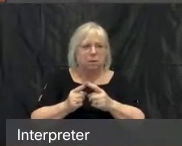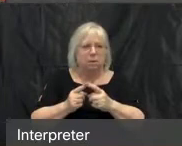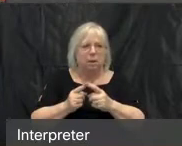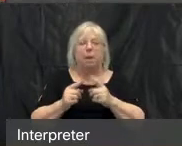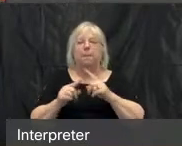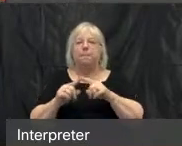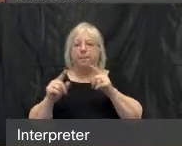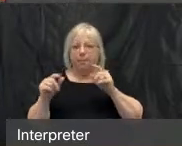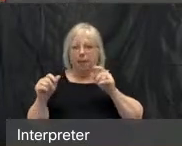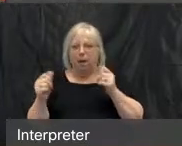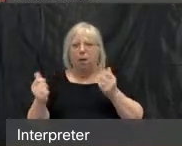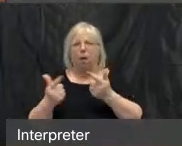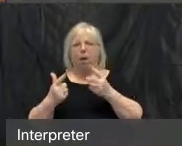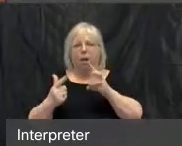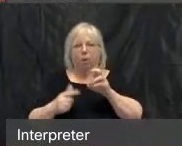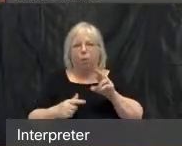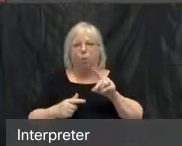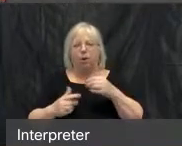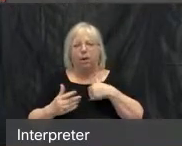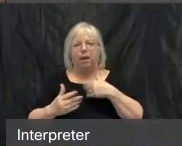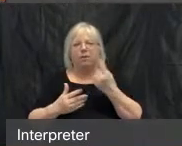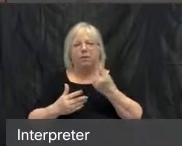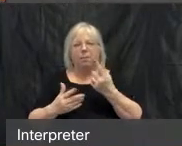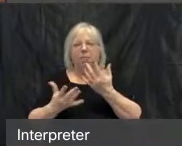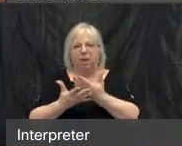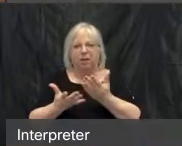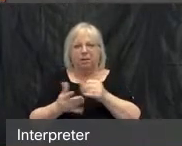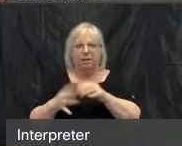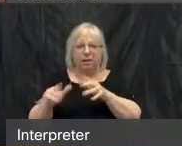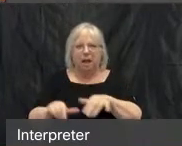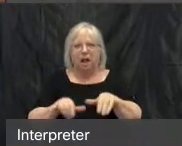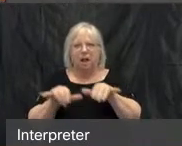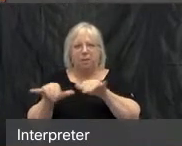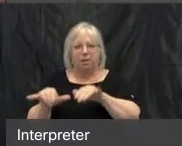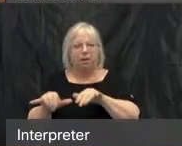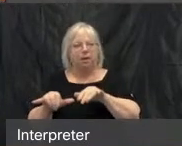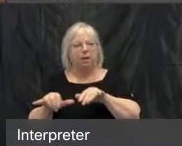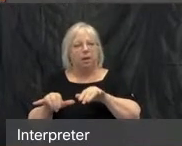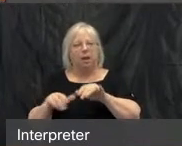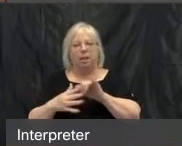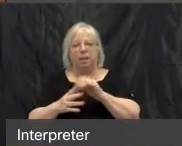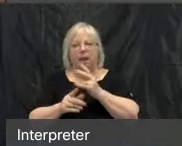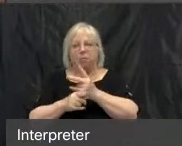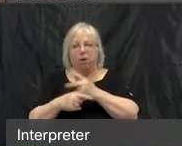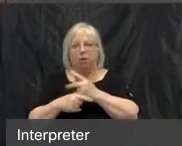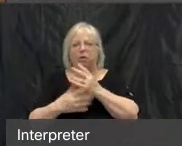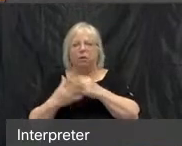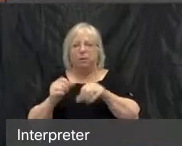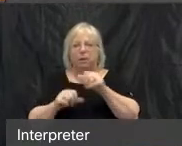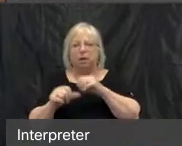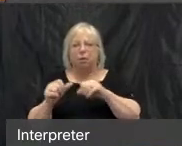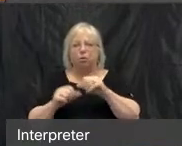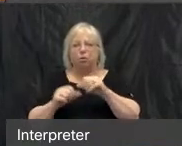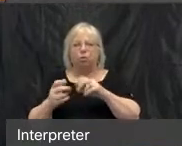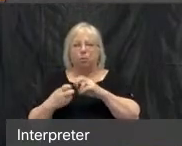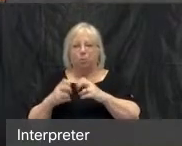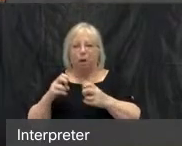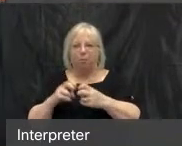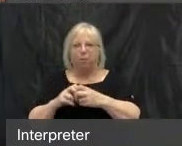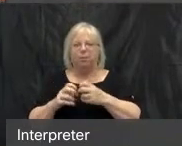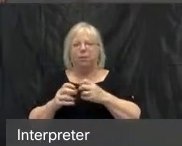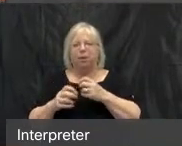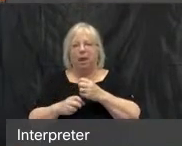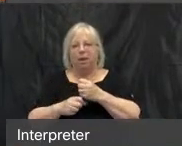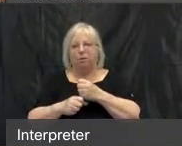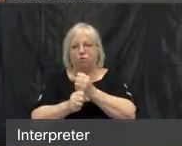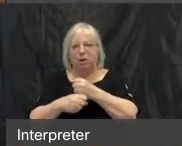common denominators. There are some things that are common in those wards that produce some of the social ills that are producing some of the